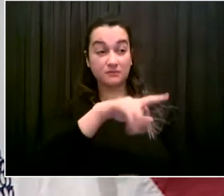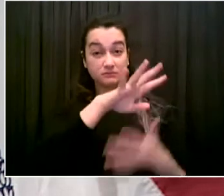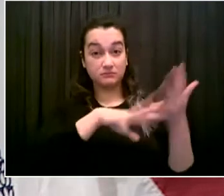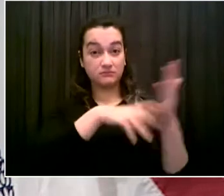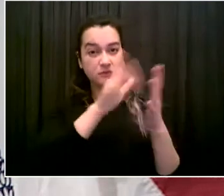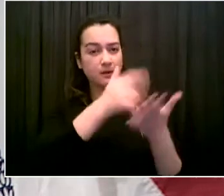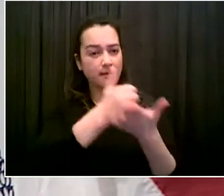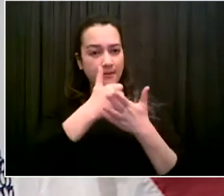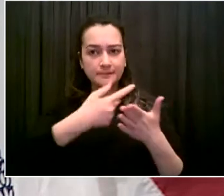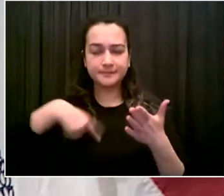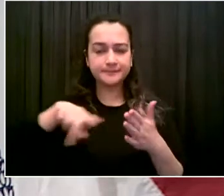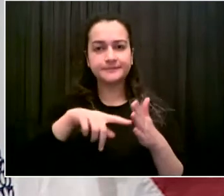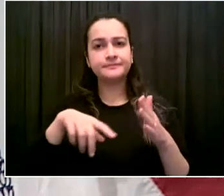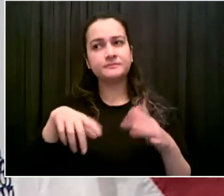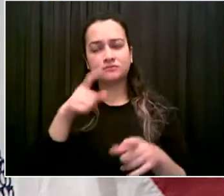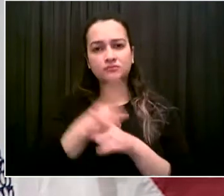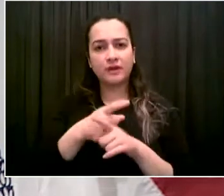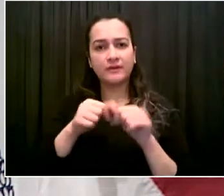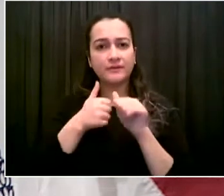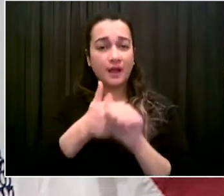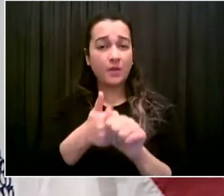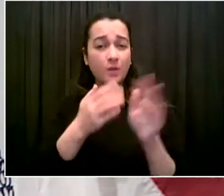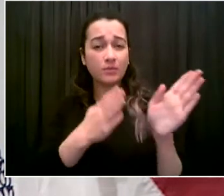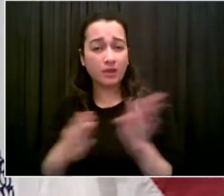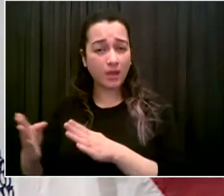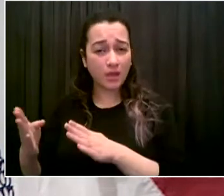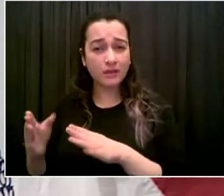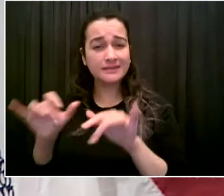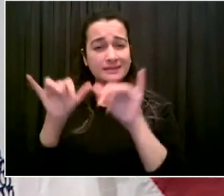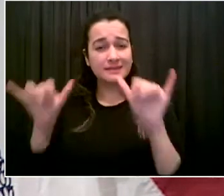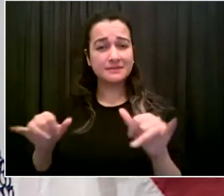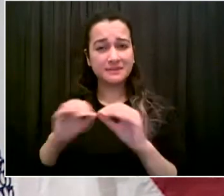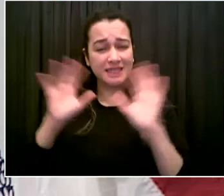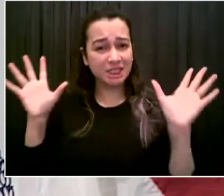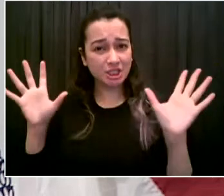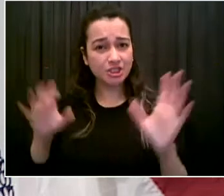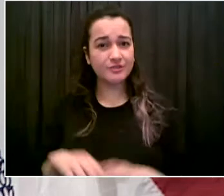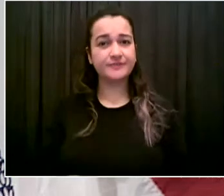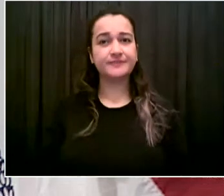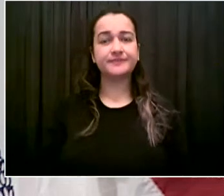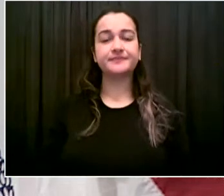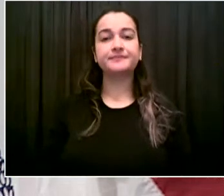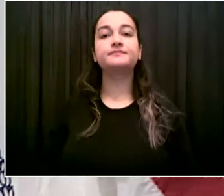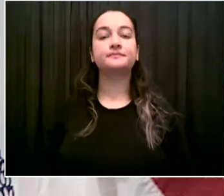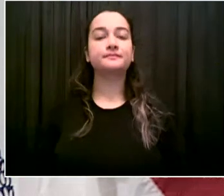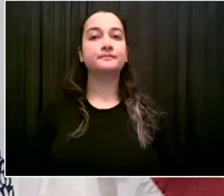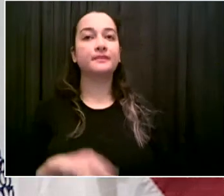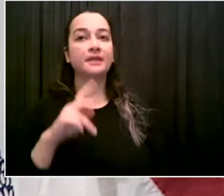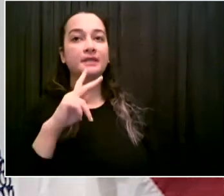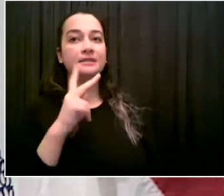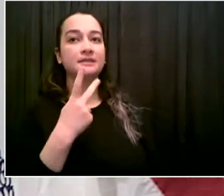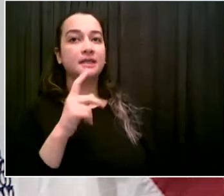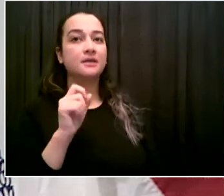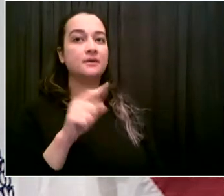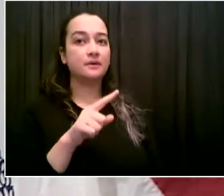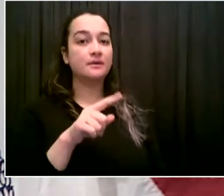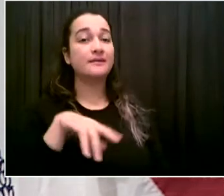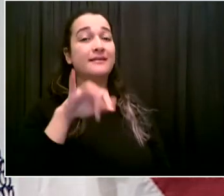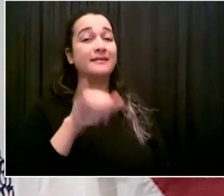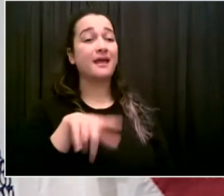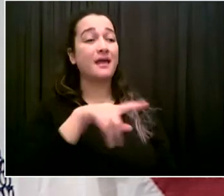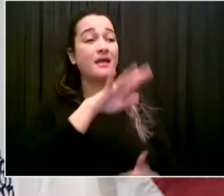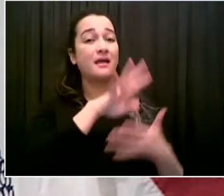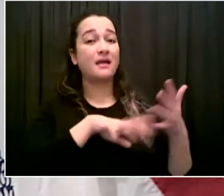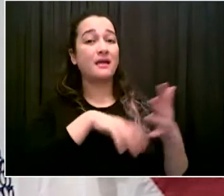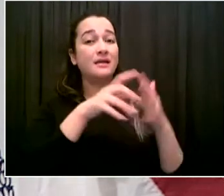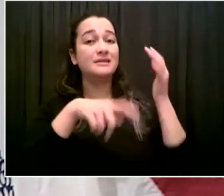Thanks. On the topic of the disciplinary matrix, I'm a little bit confused, and I was hoping you might be able to clarify for me. When this issue